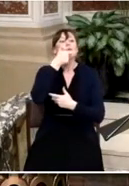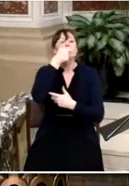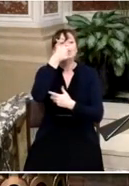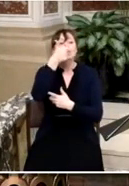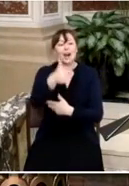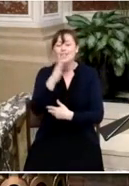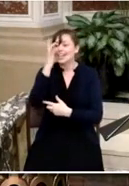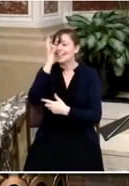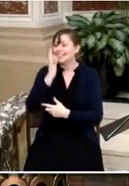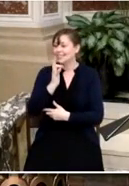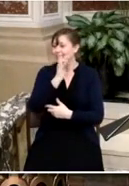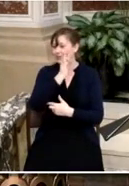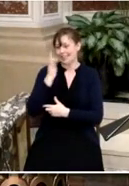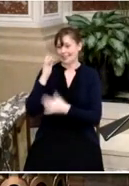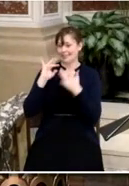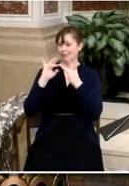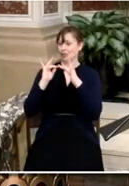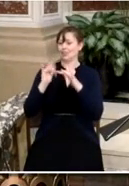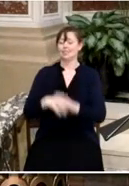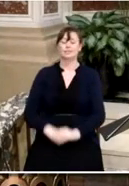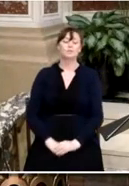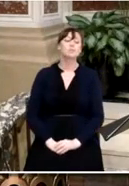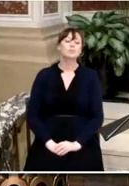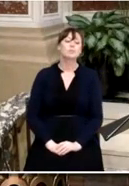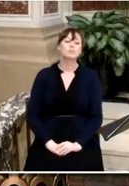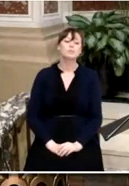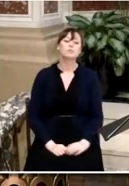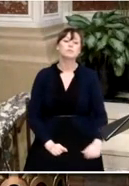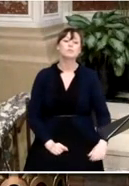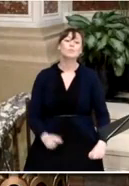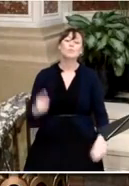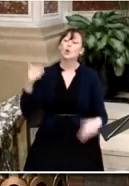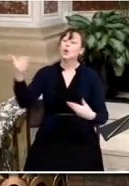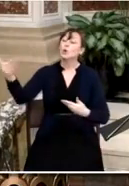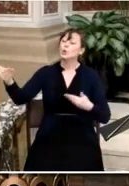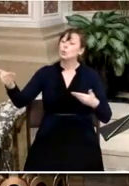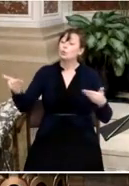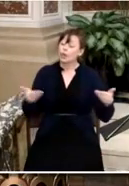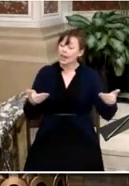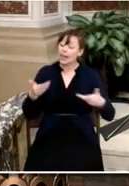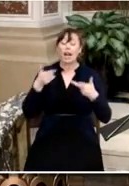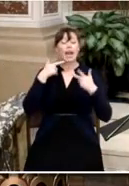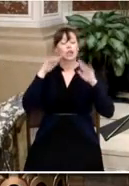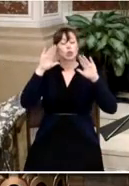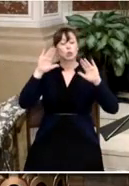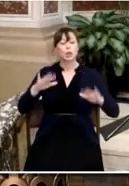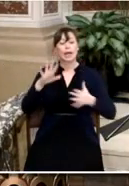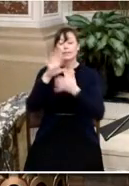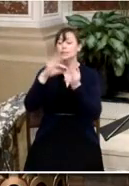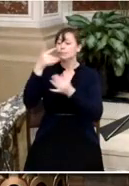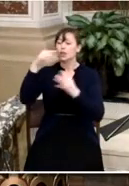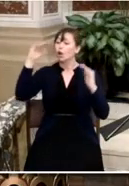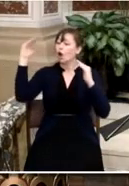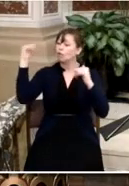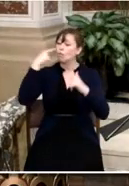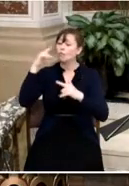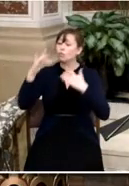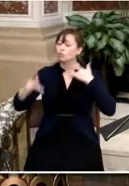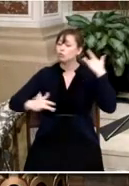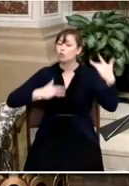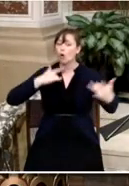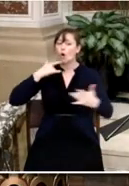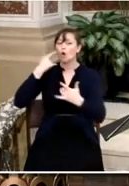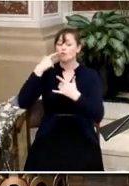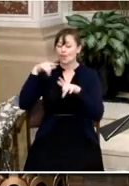Eucharist virtually. You bring a great spirit of hope and of joy to this